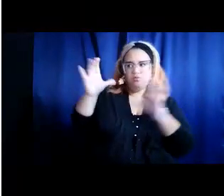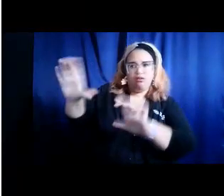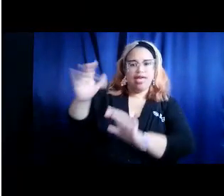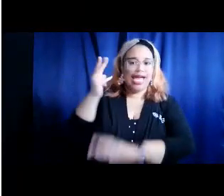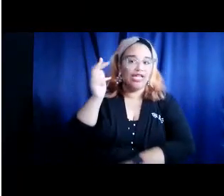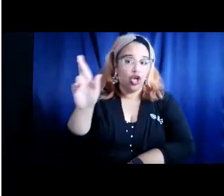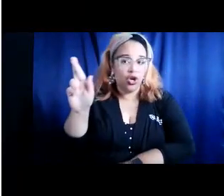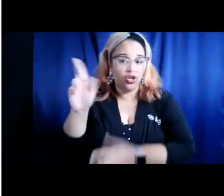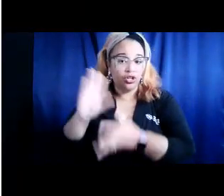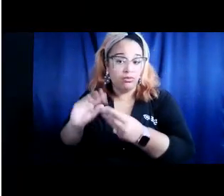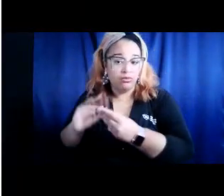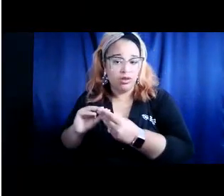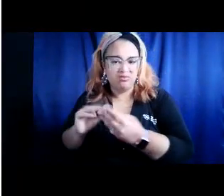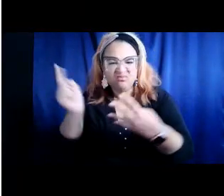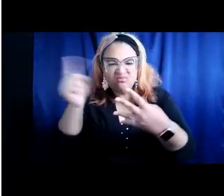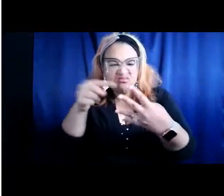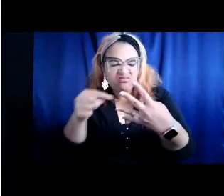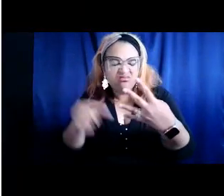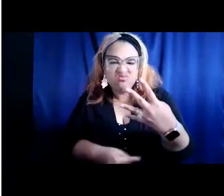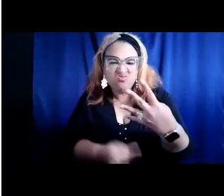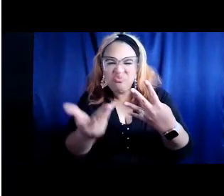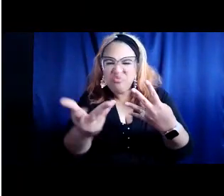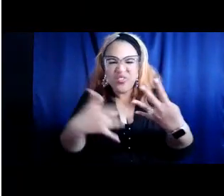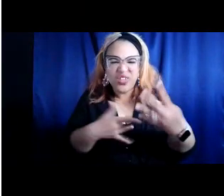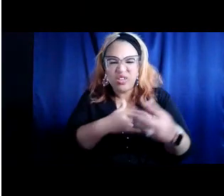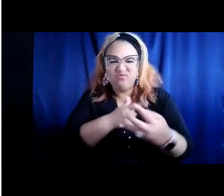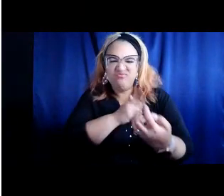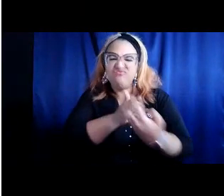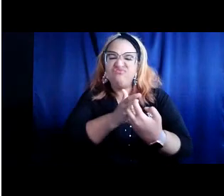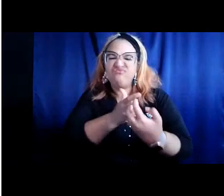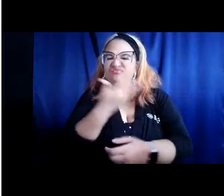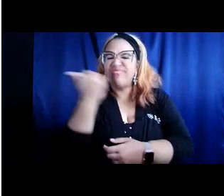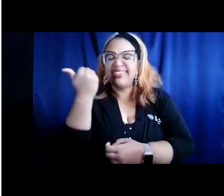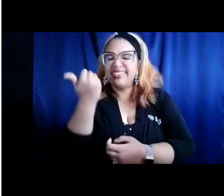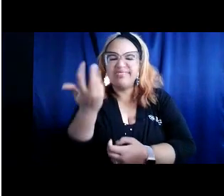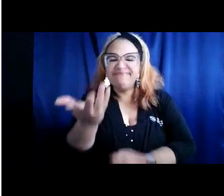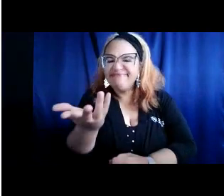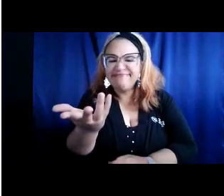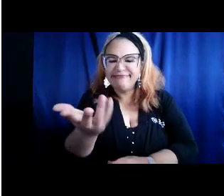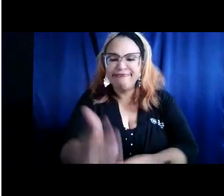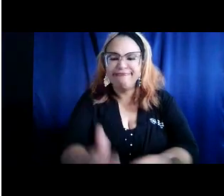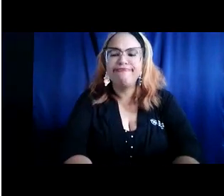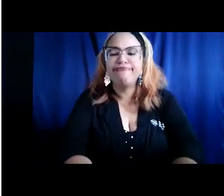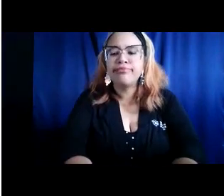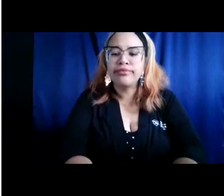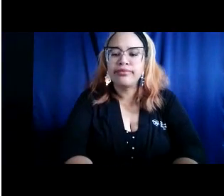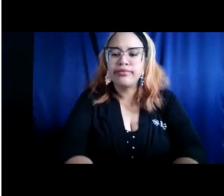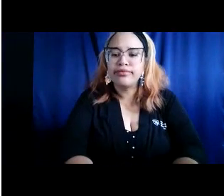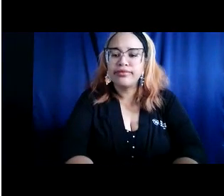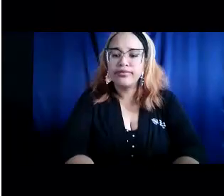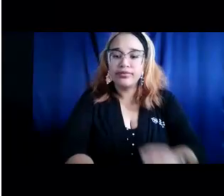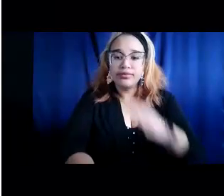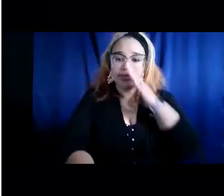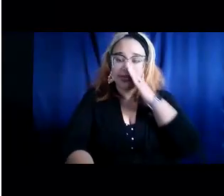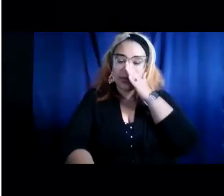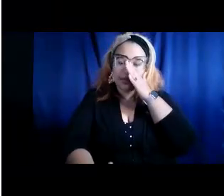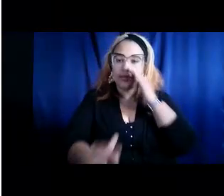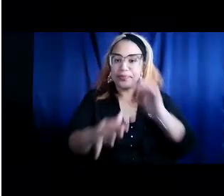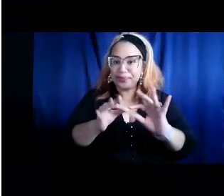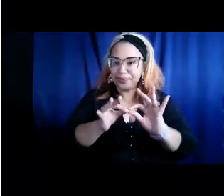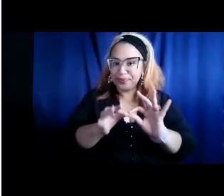All right. So let's, again, take a look at what everybody is thinking.